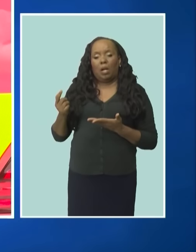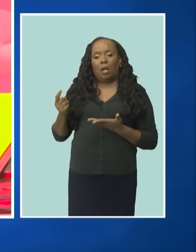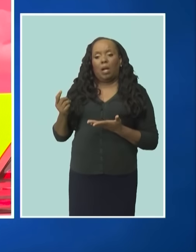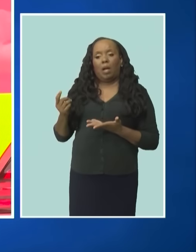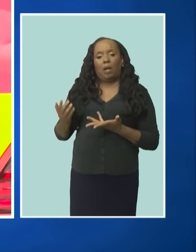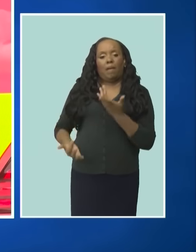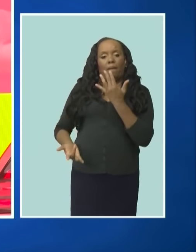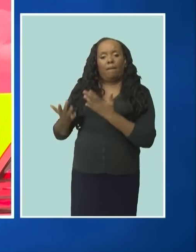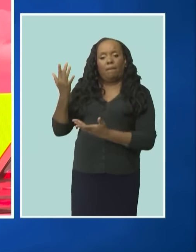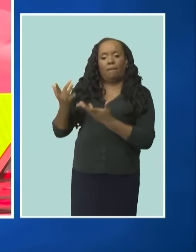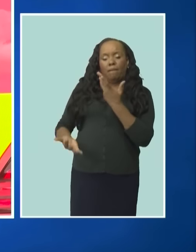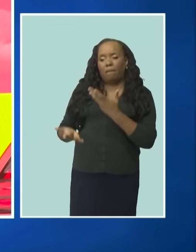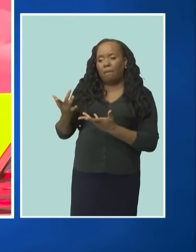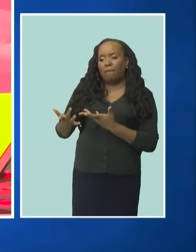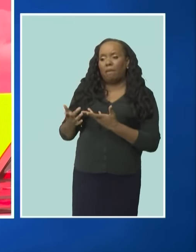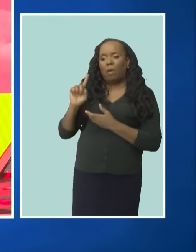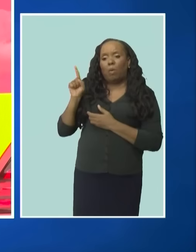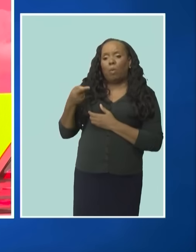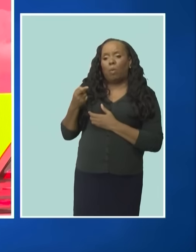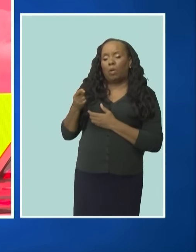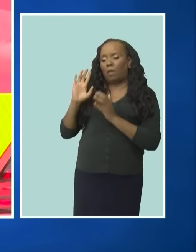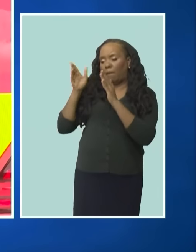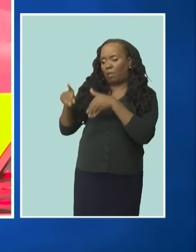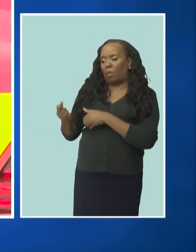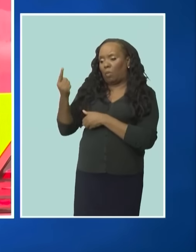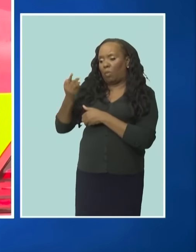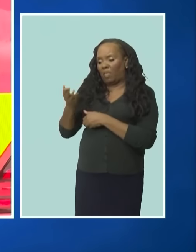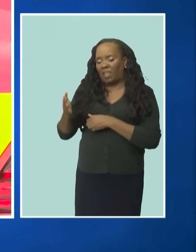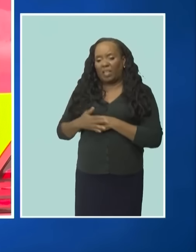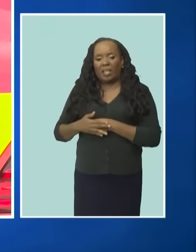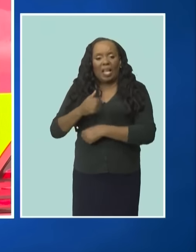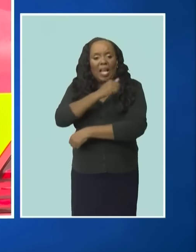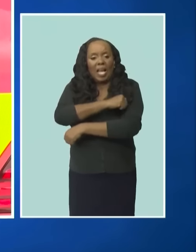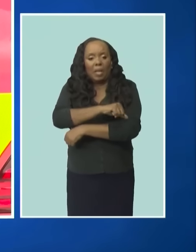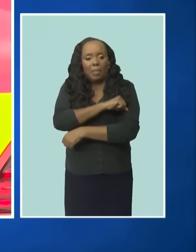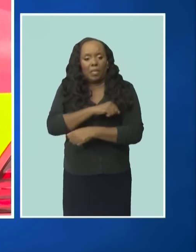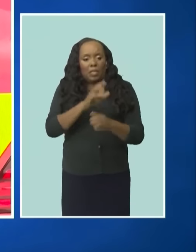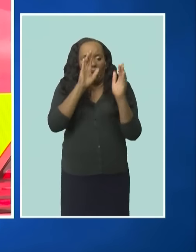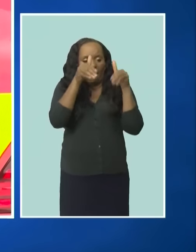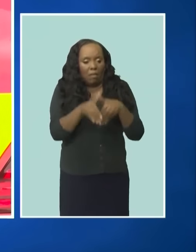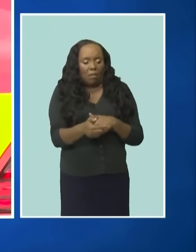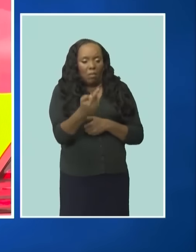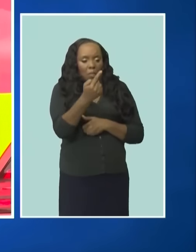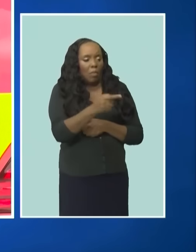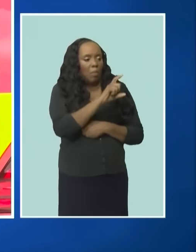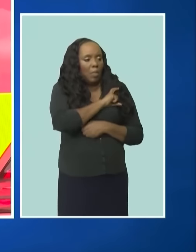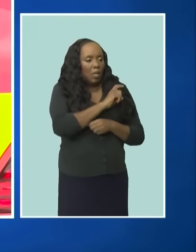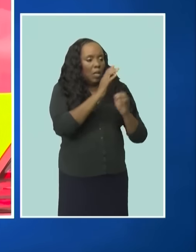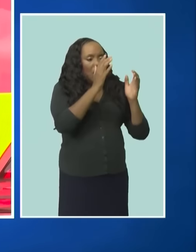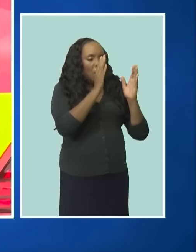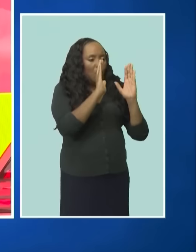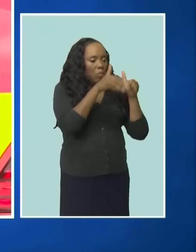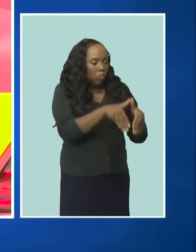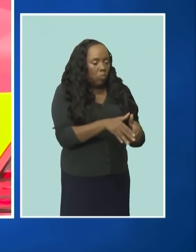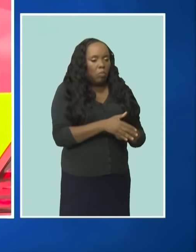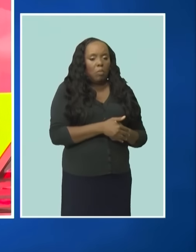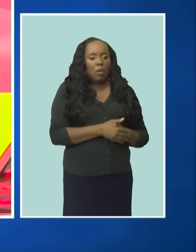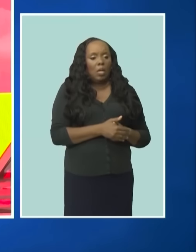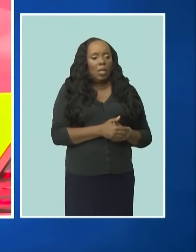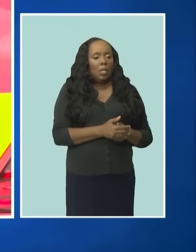which is separate and distinct from the ambulance service, which is separate and distinct from the fire service, separate and distinct from the police, separate and distinct from the